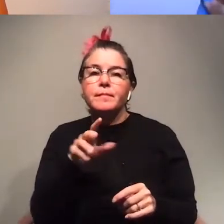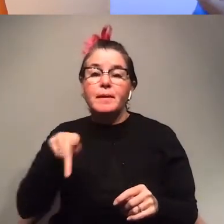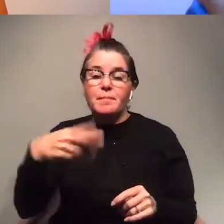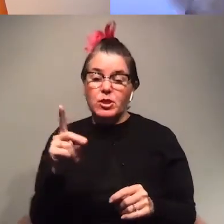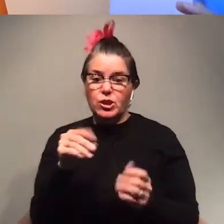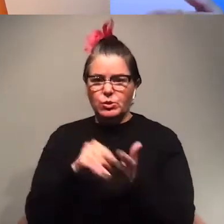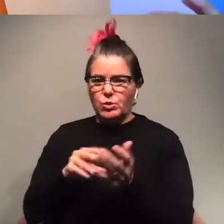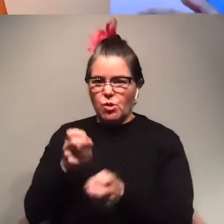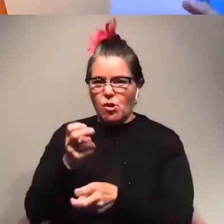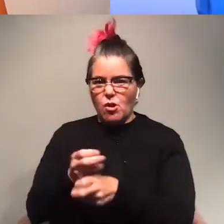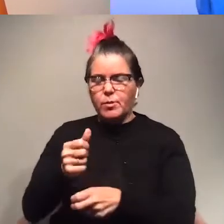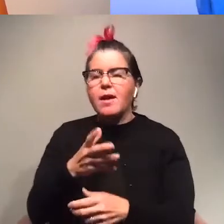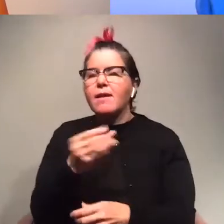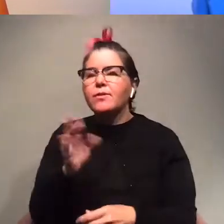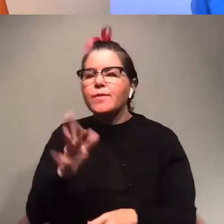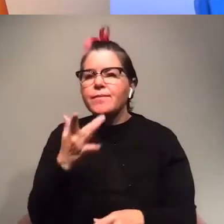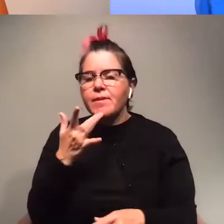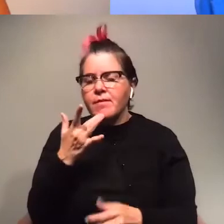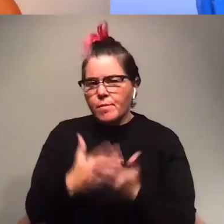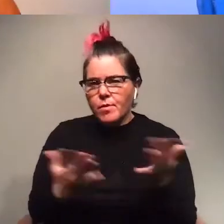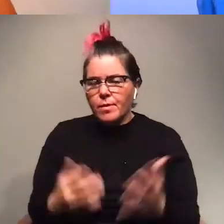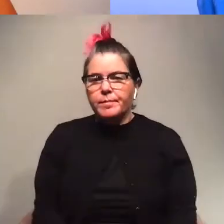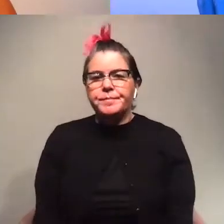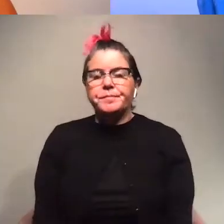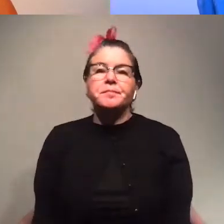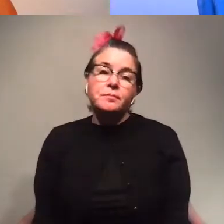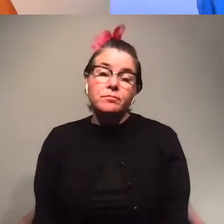what's your like favorite part? Okay.